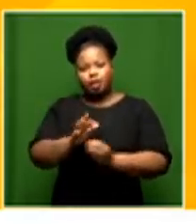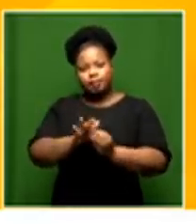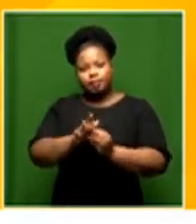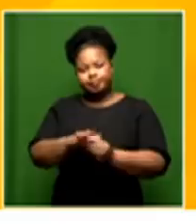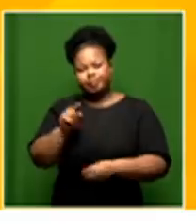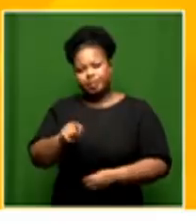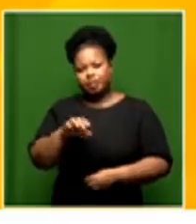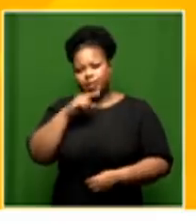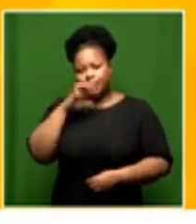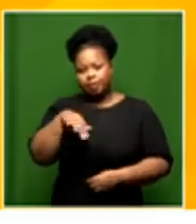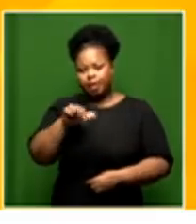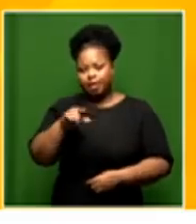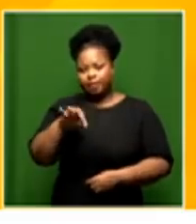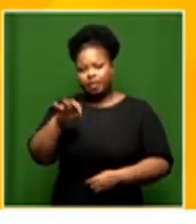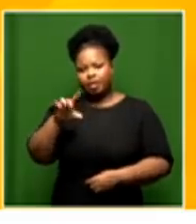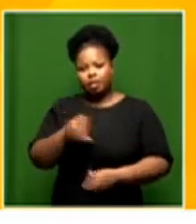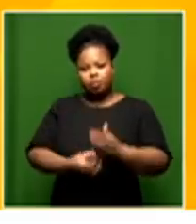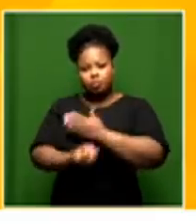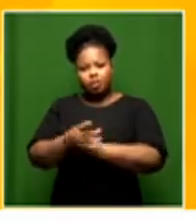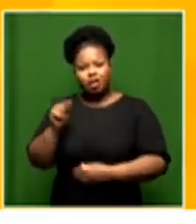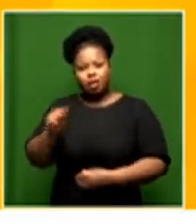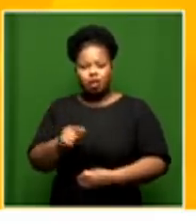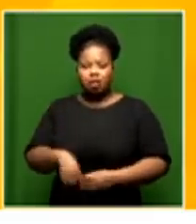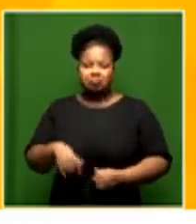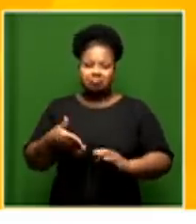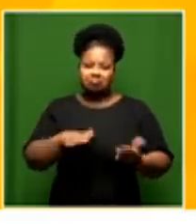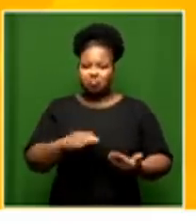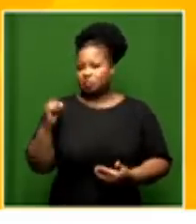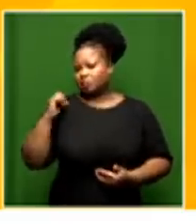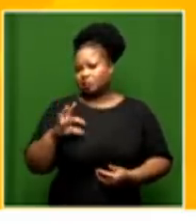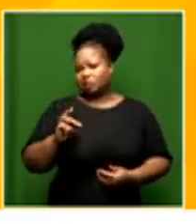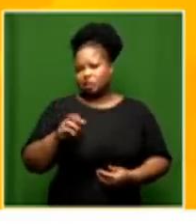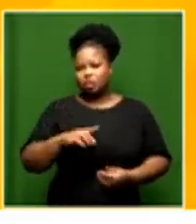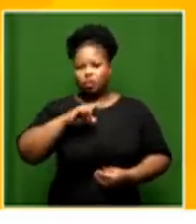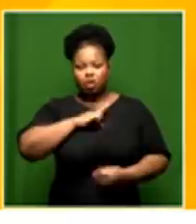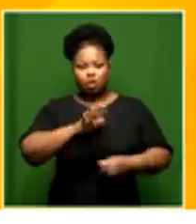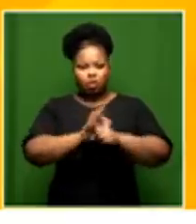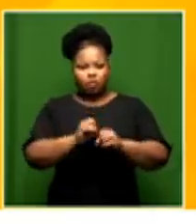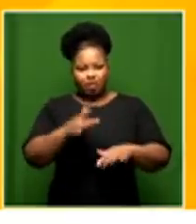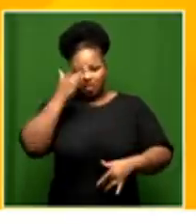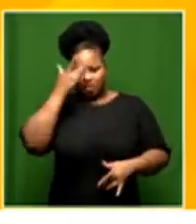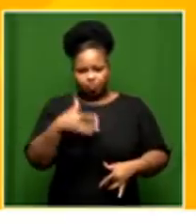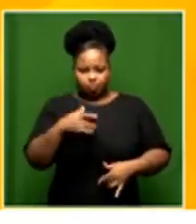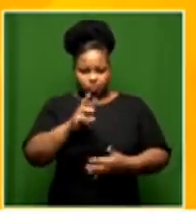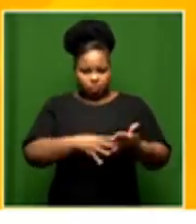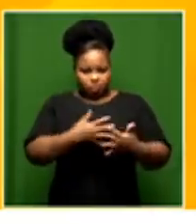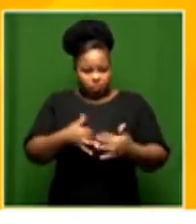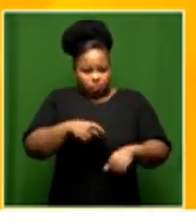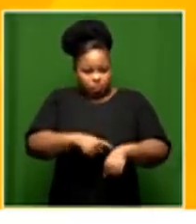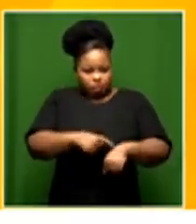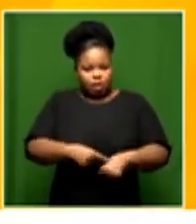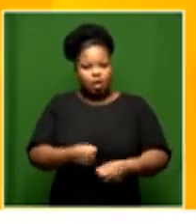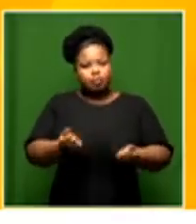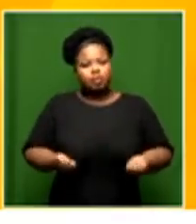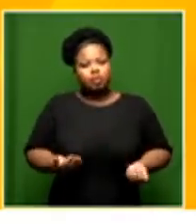morning. Mthembu succumbed to COVID-19 related complications in hospital on Thursday. The service is scheduled to begin at 9